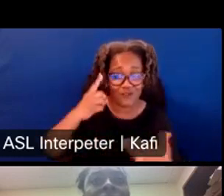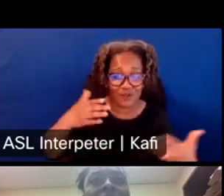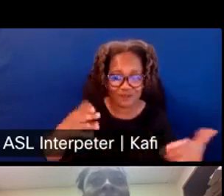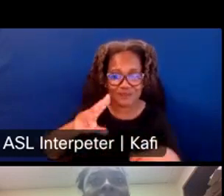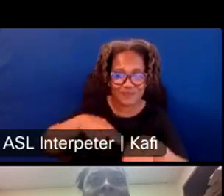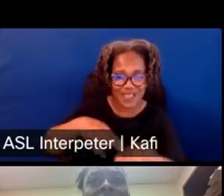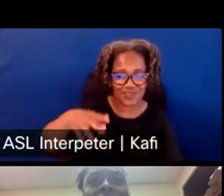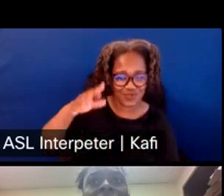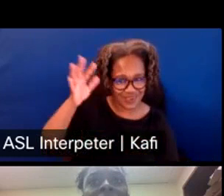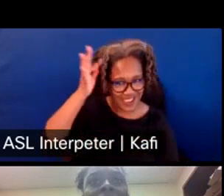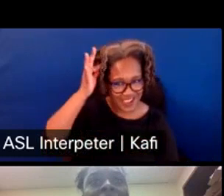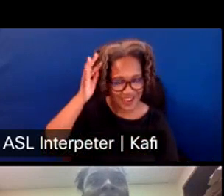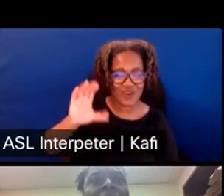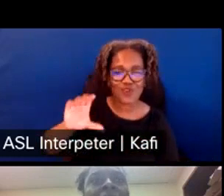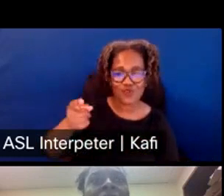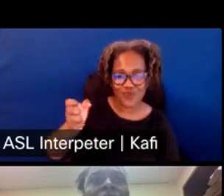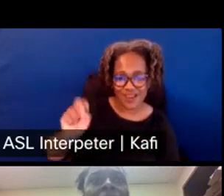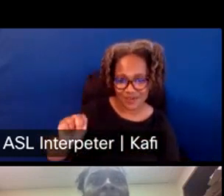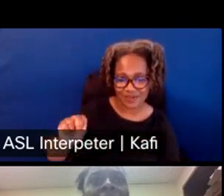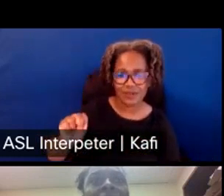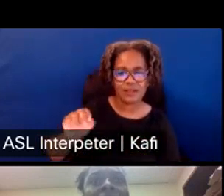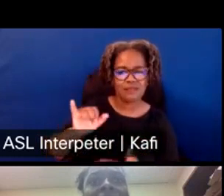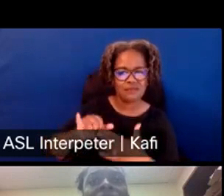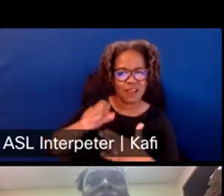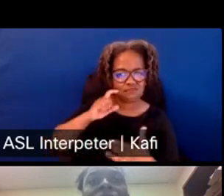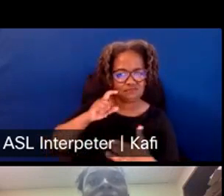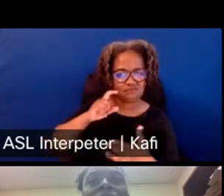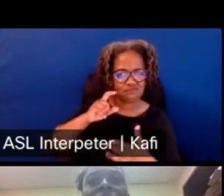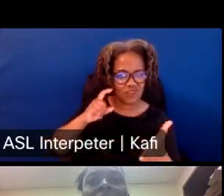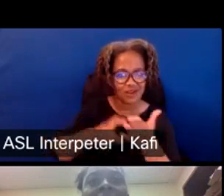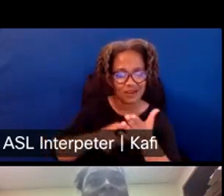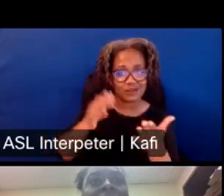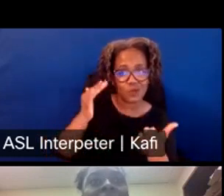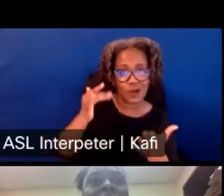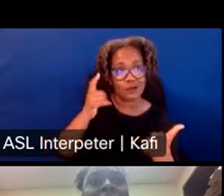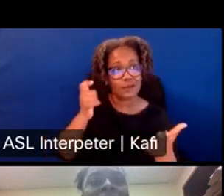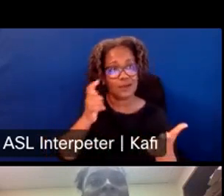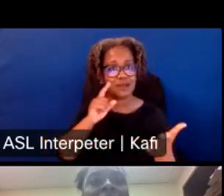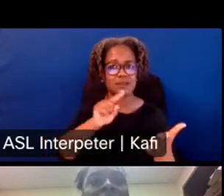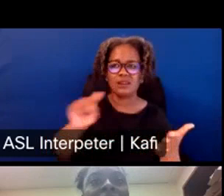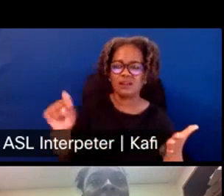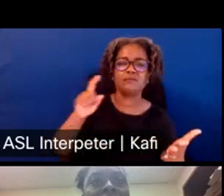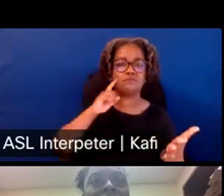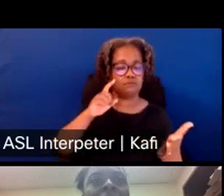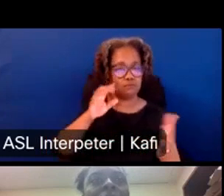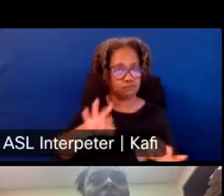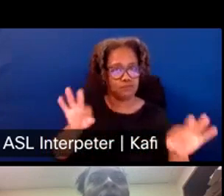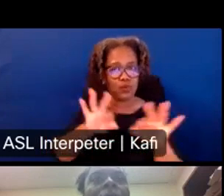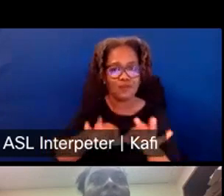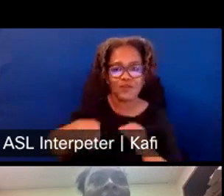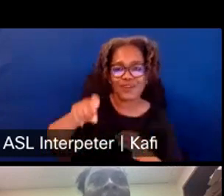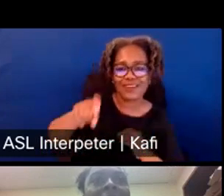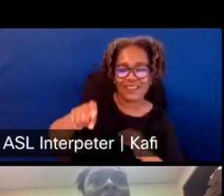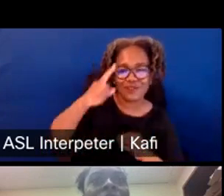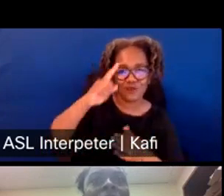address race-based hair discrimination in the workplace and schools, as well as celebrate the uniqueness of natural hair. We